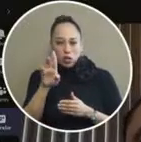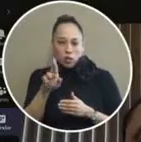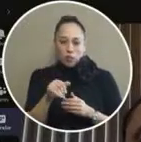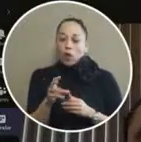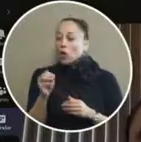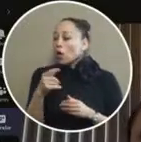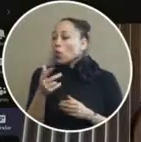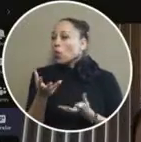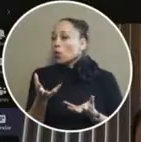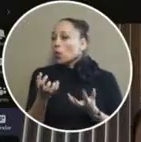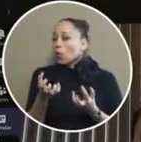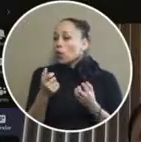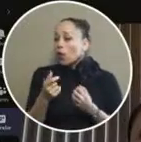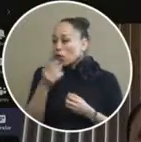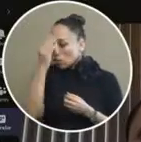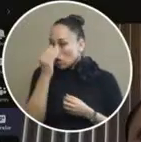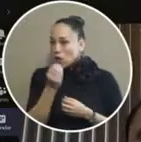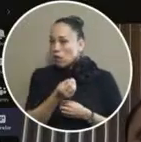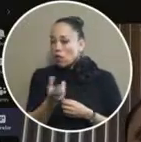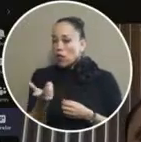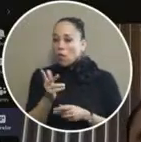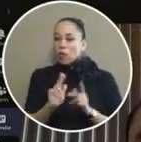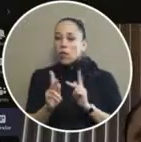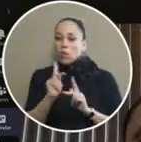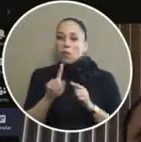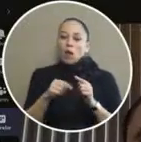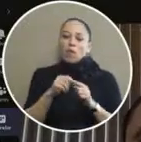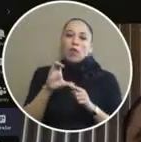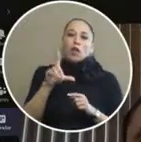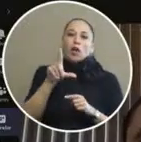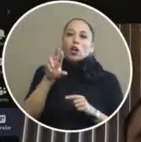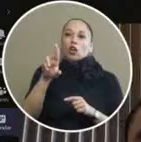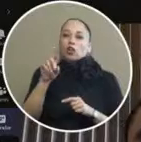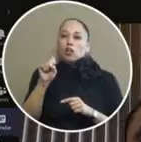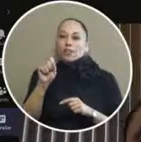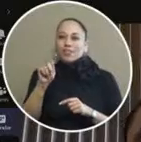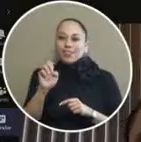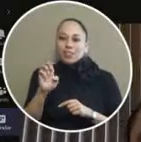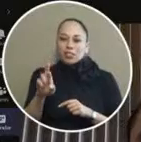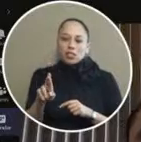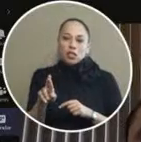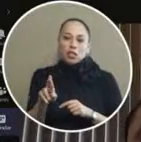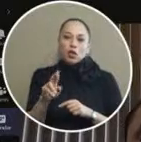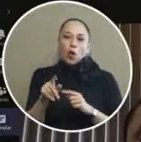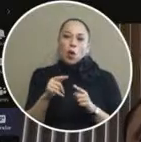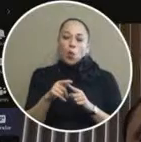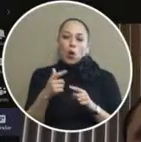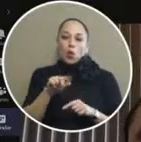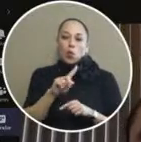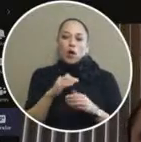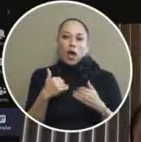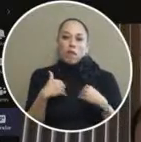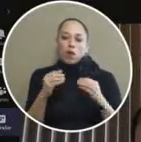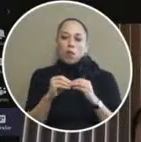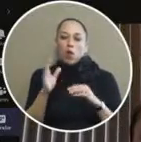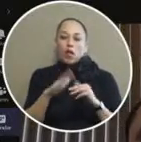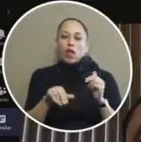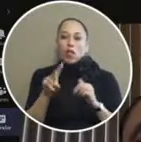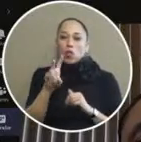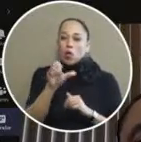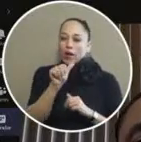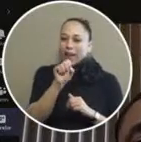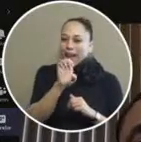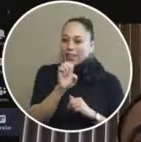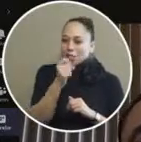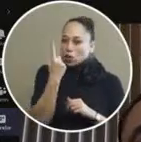yes, we wanted to inform the public about the clusters, and the clusters are when we have more than 2 cases in a